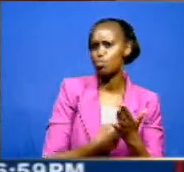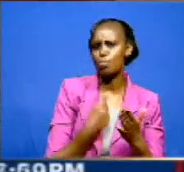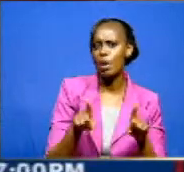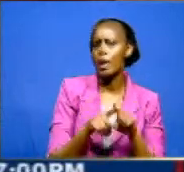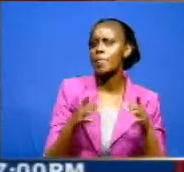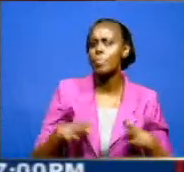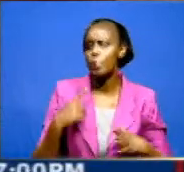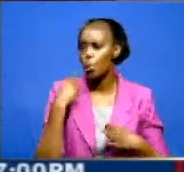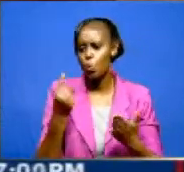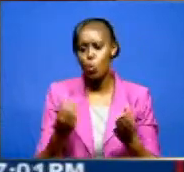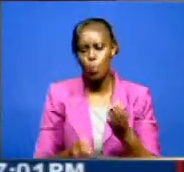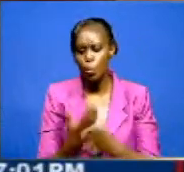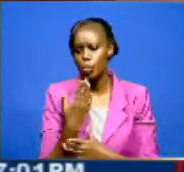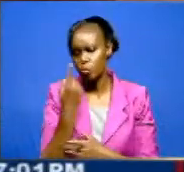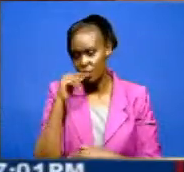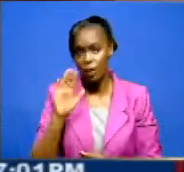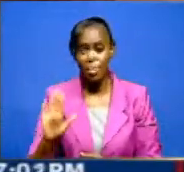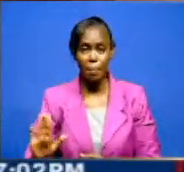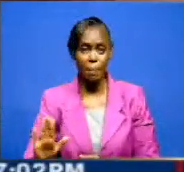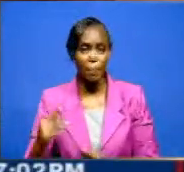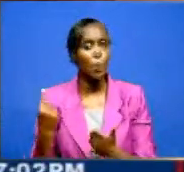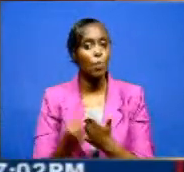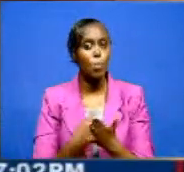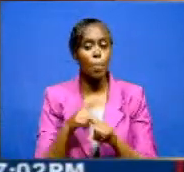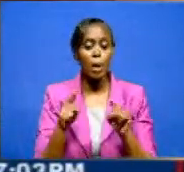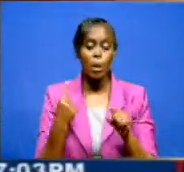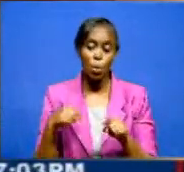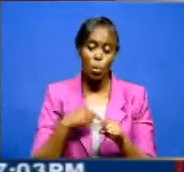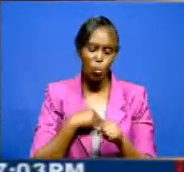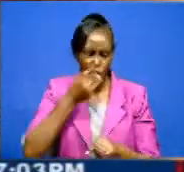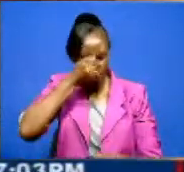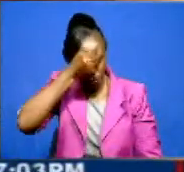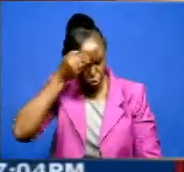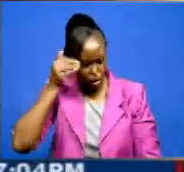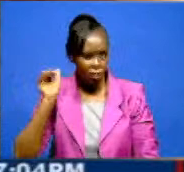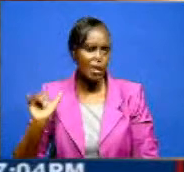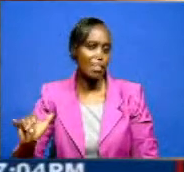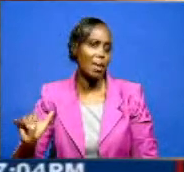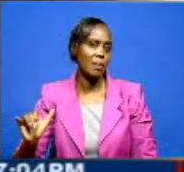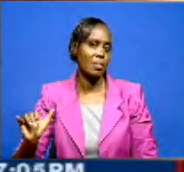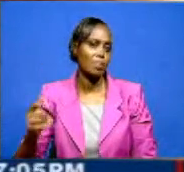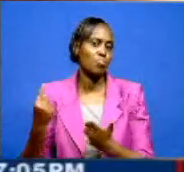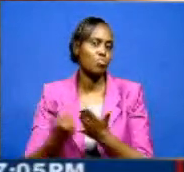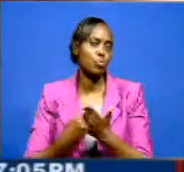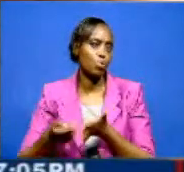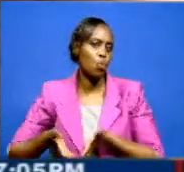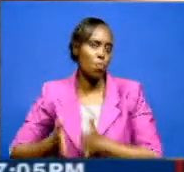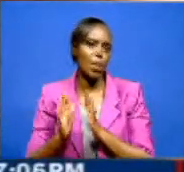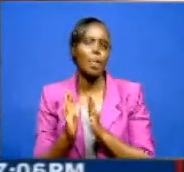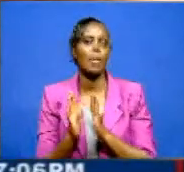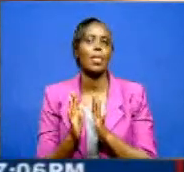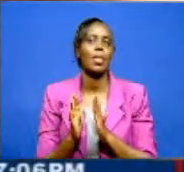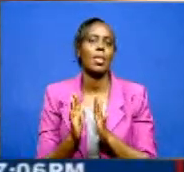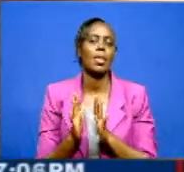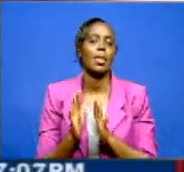people who produce for them. But we have forgotten, Mr. Speaker, that